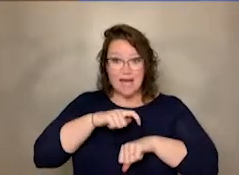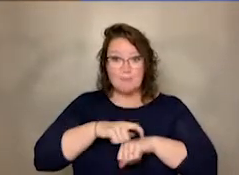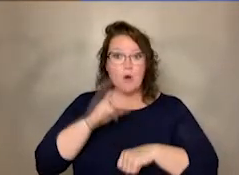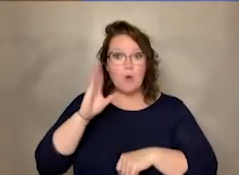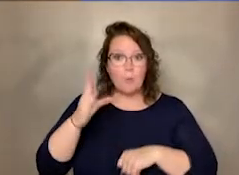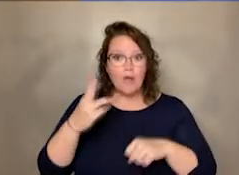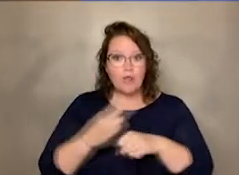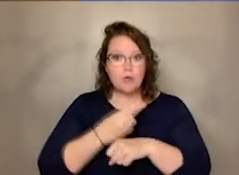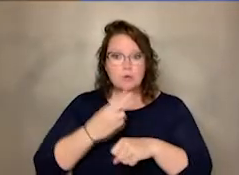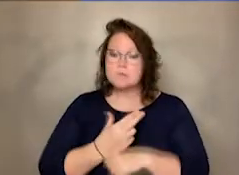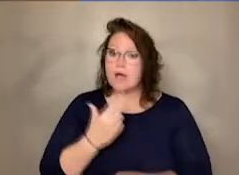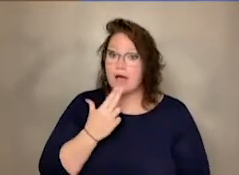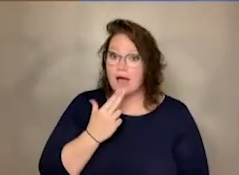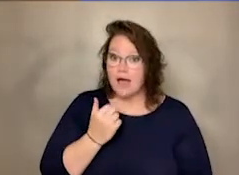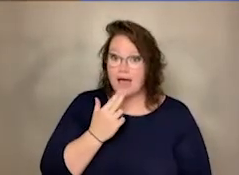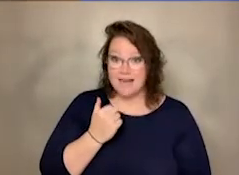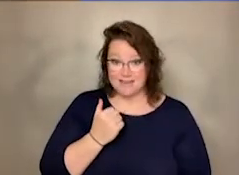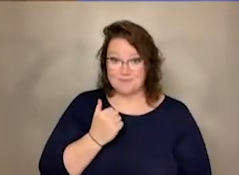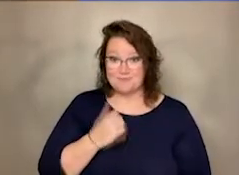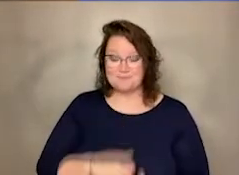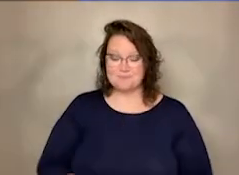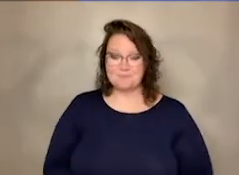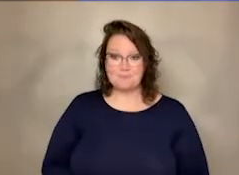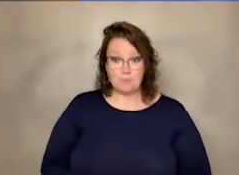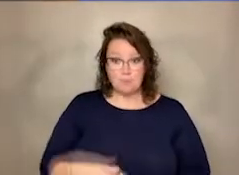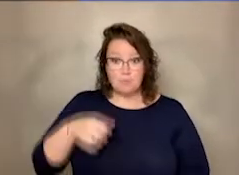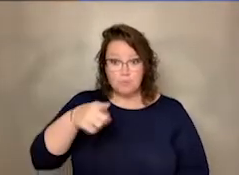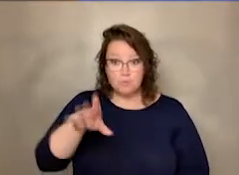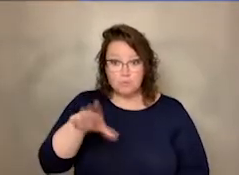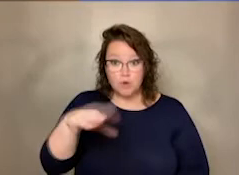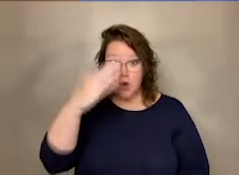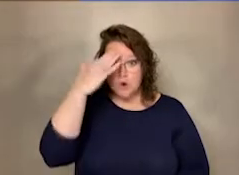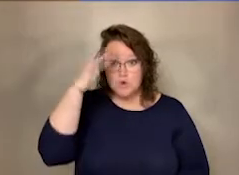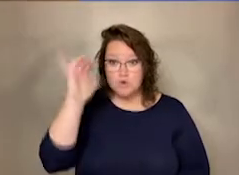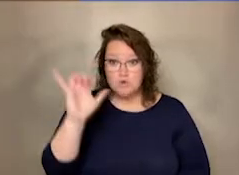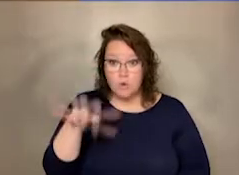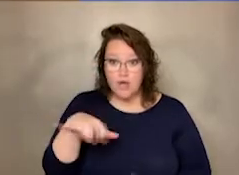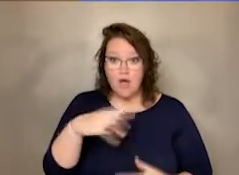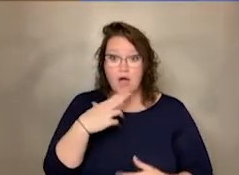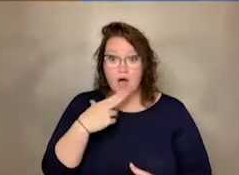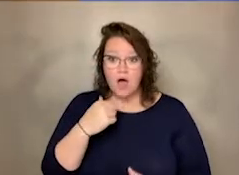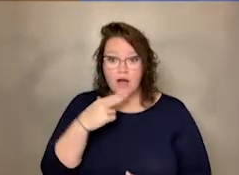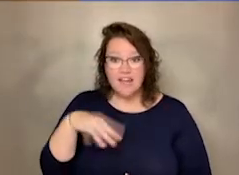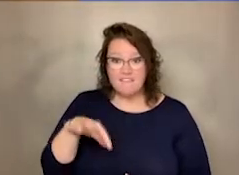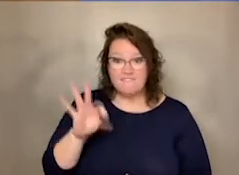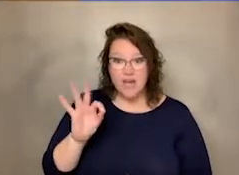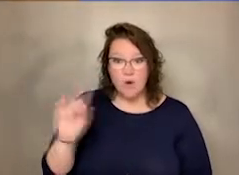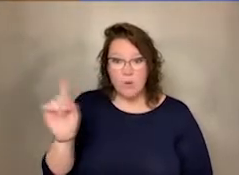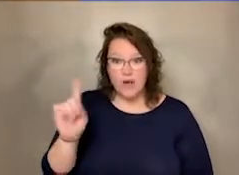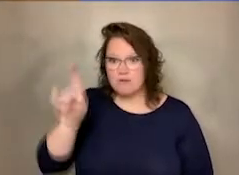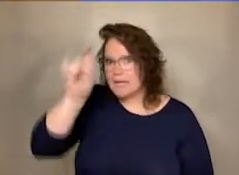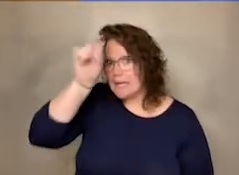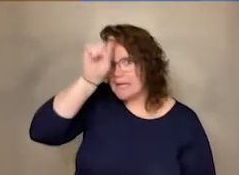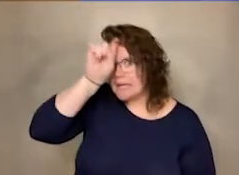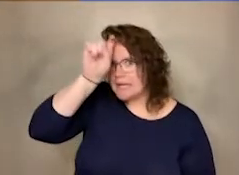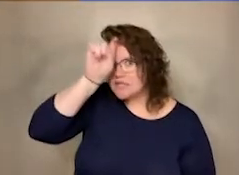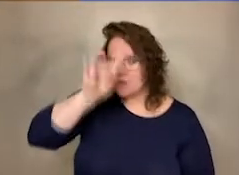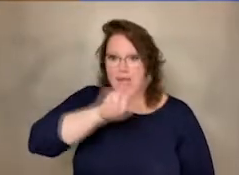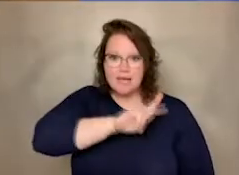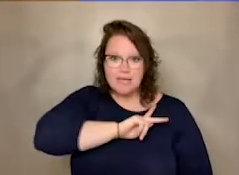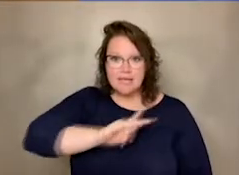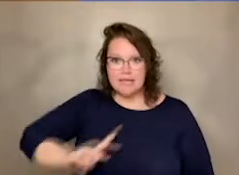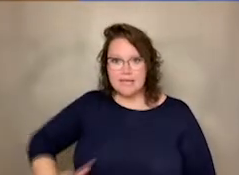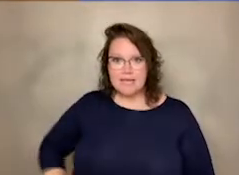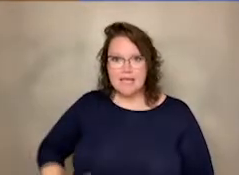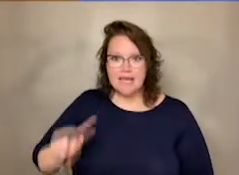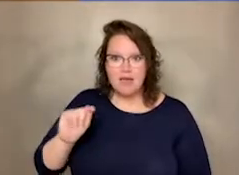use honey in our experiment. Did you know that honey was found in King Tut's tomb and it was still